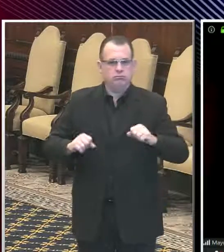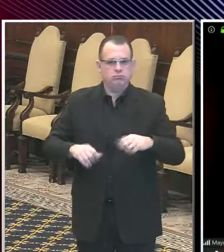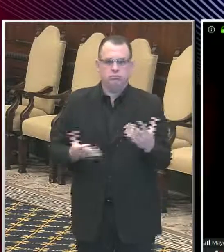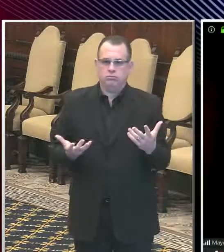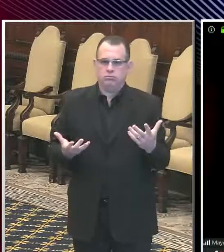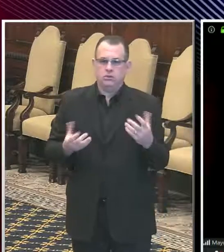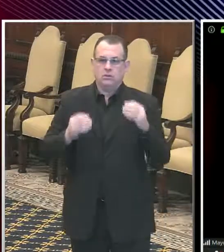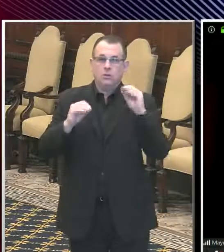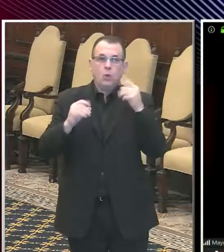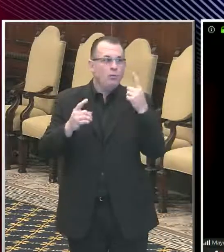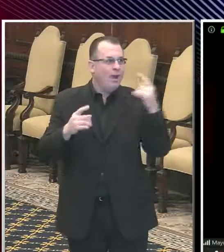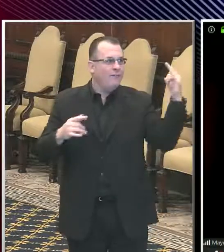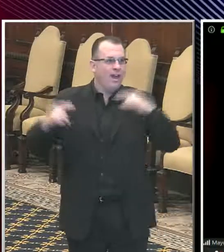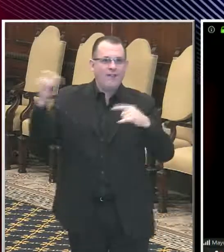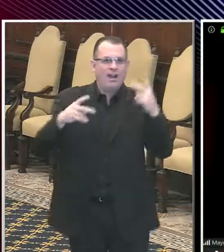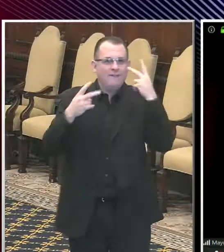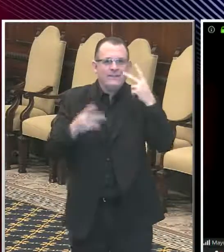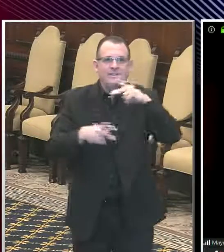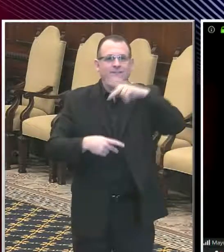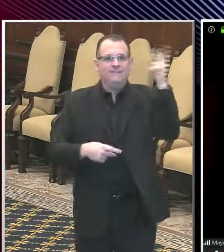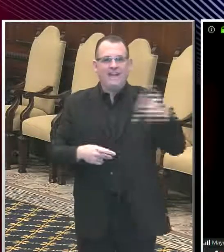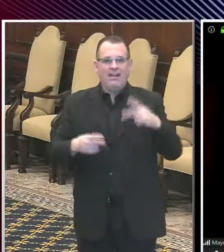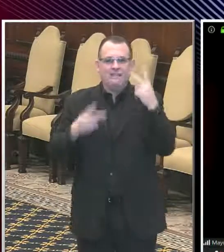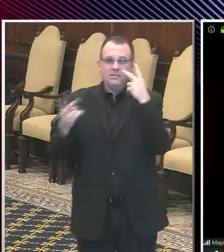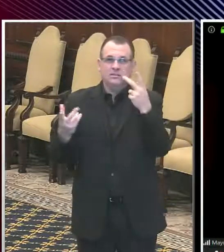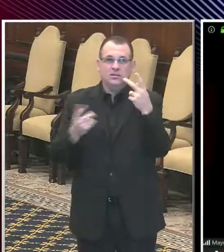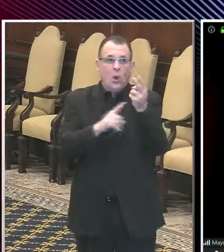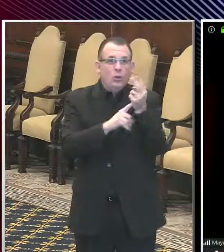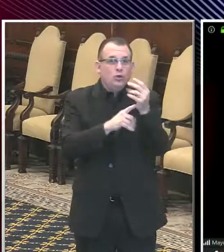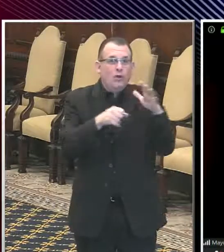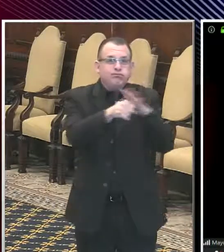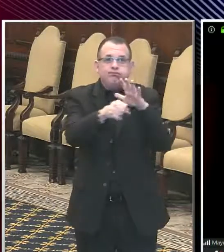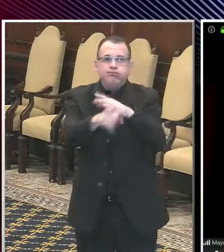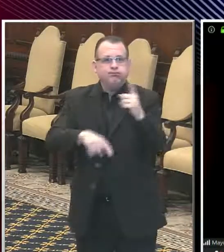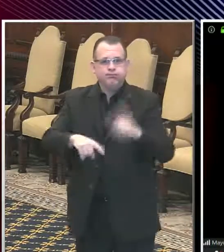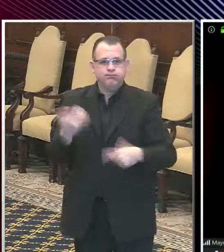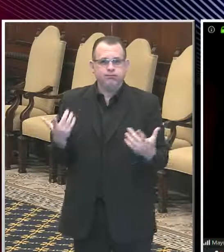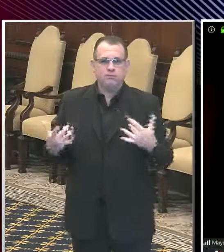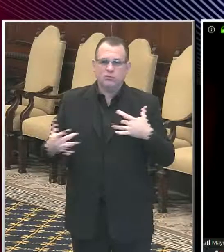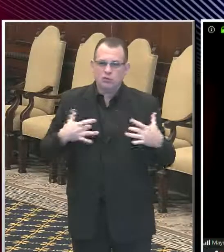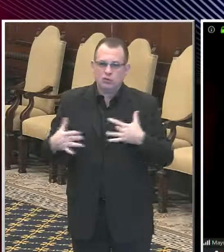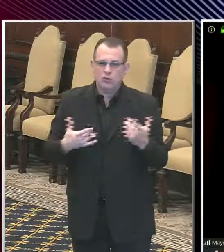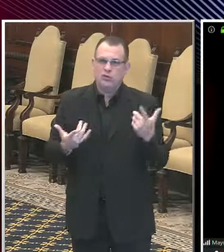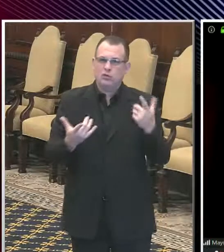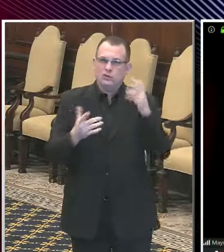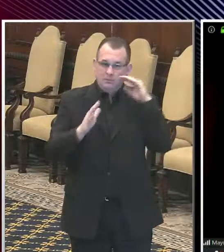and no one's booking hotel rooms. They're concerned about how they rebound,